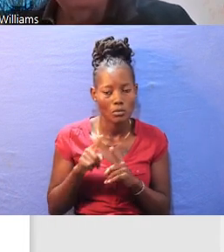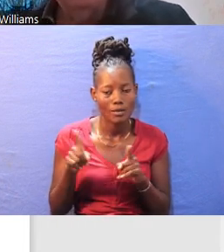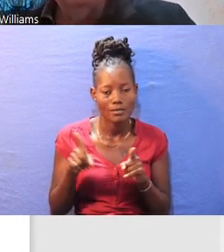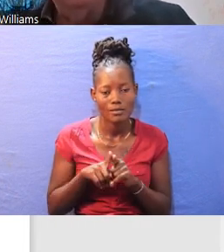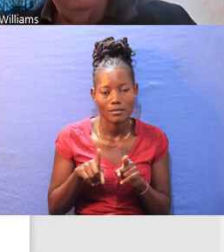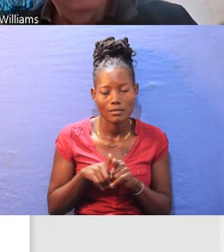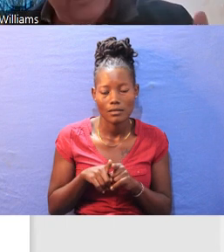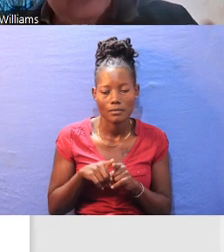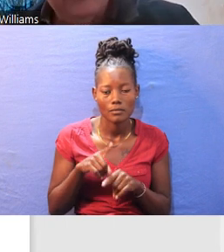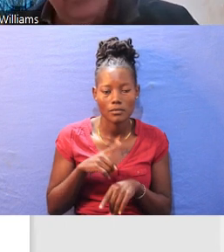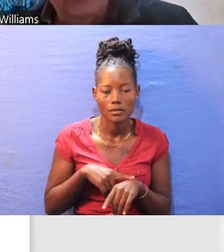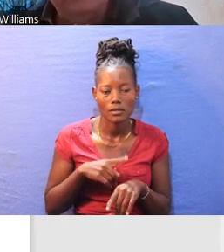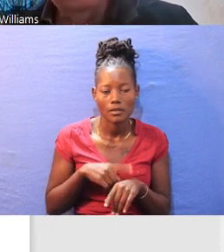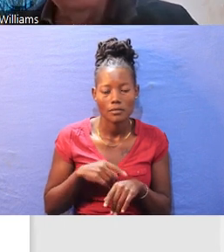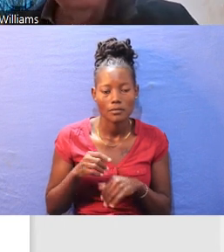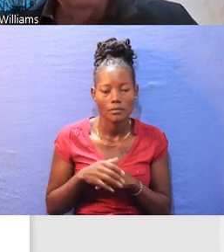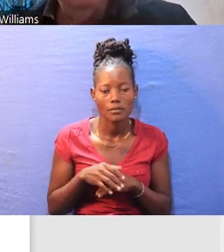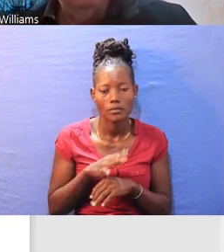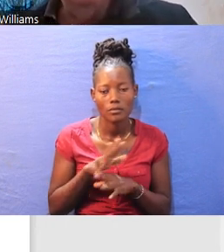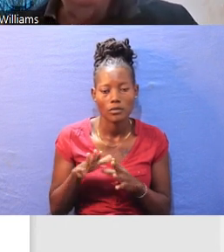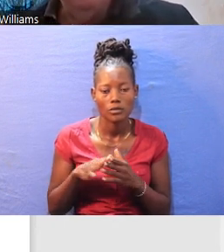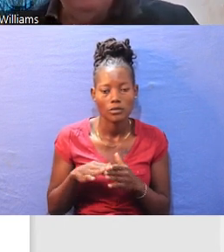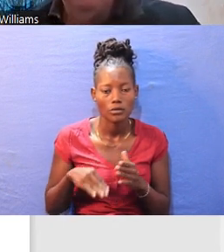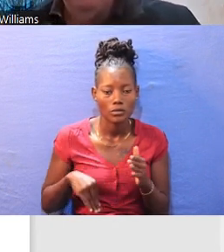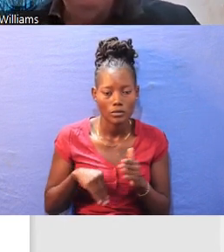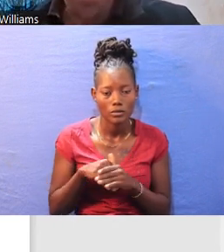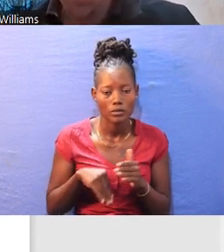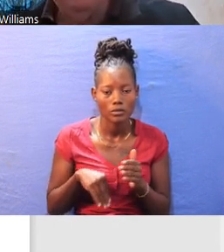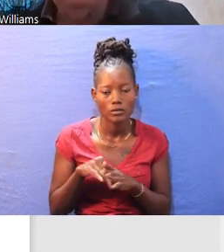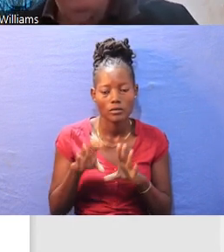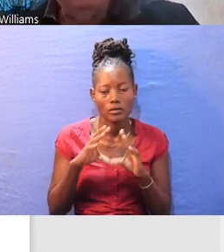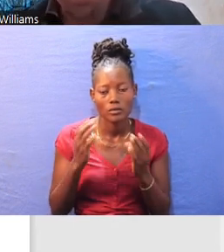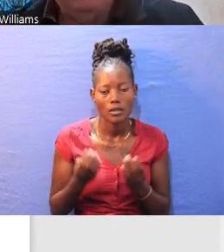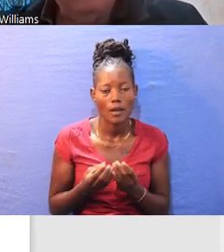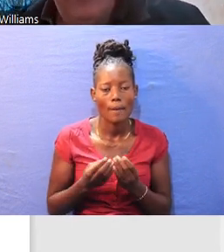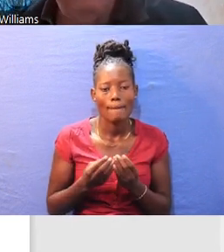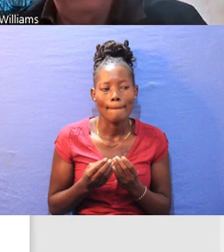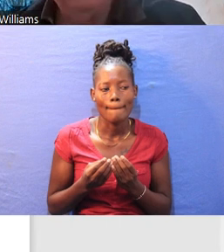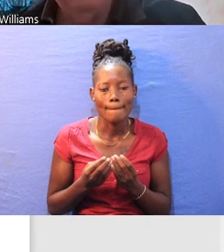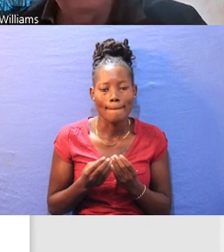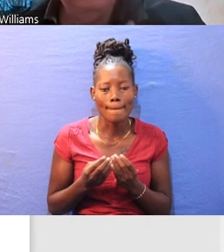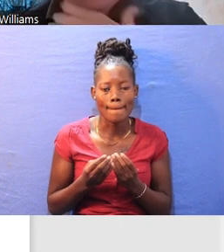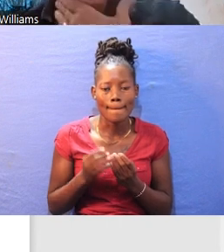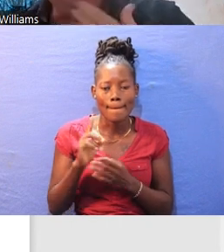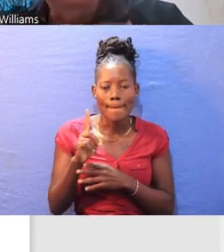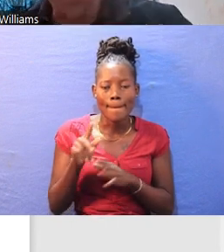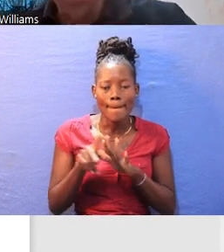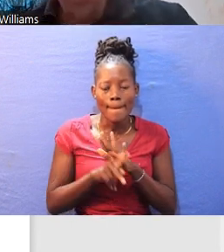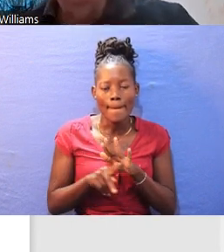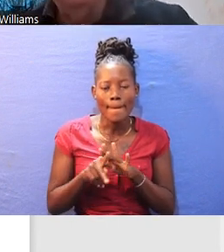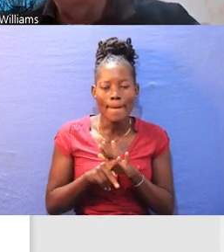be. But by the same token, you don't get to kick the ball unless you get to the ball first, okay? And